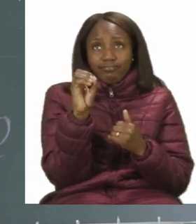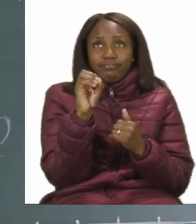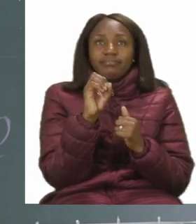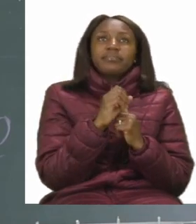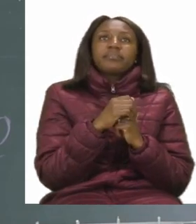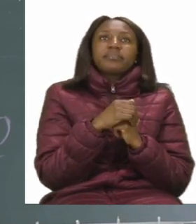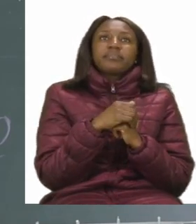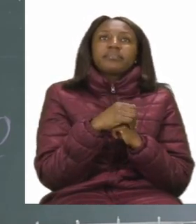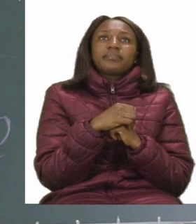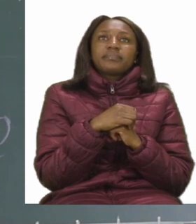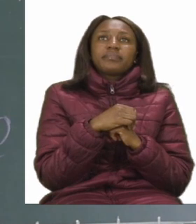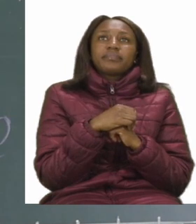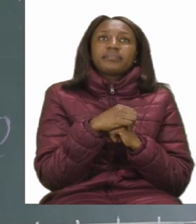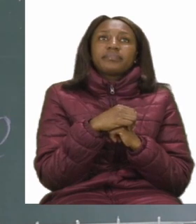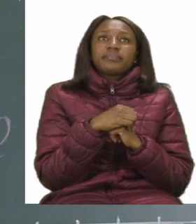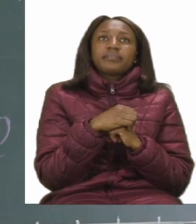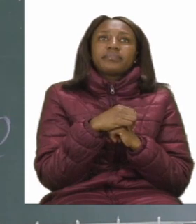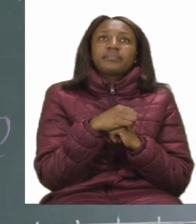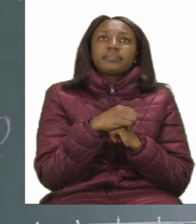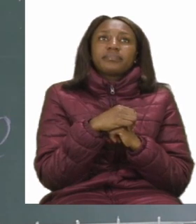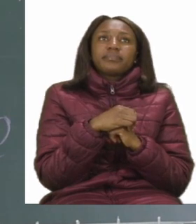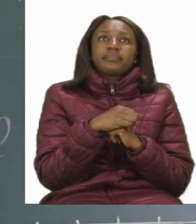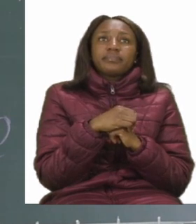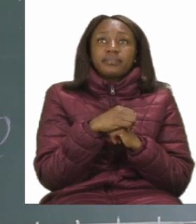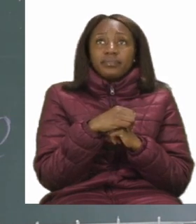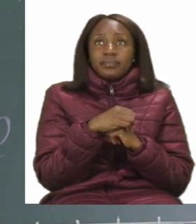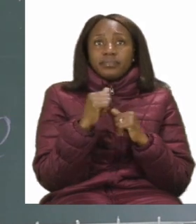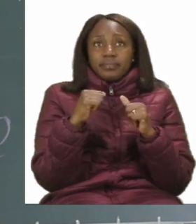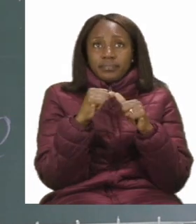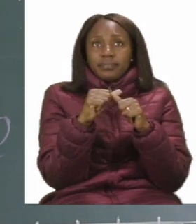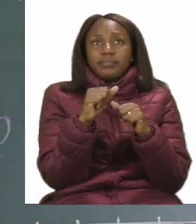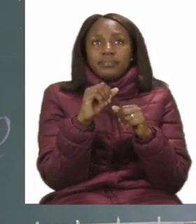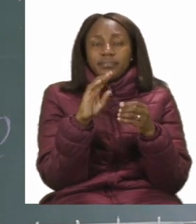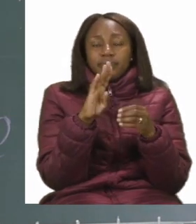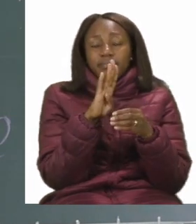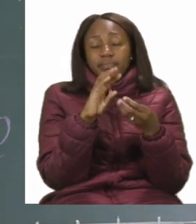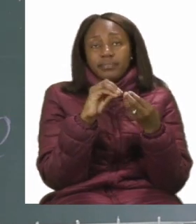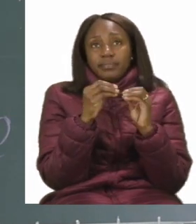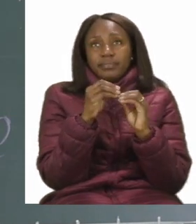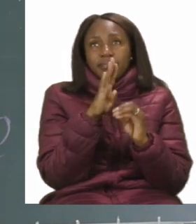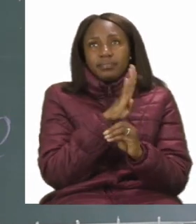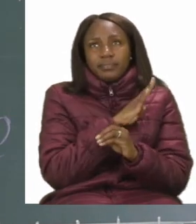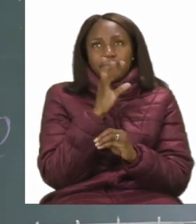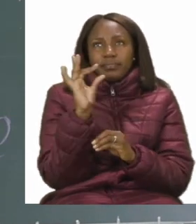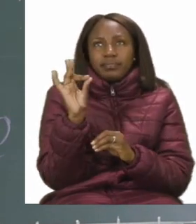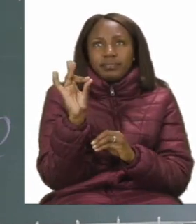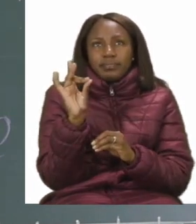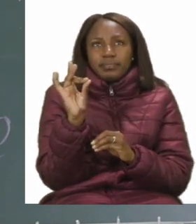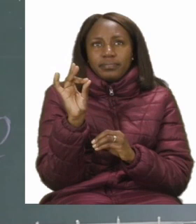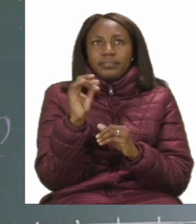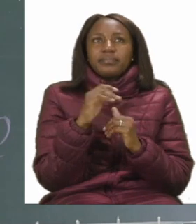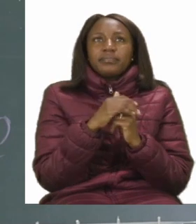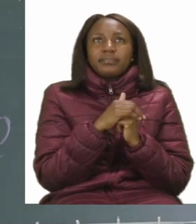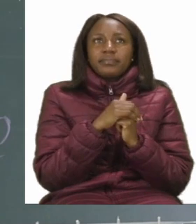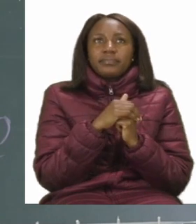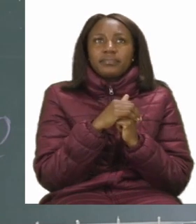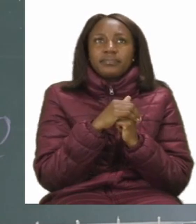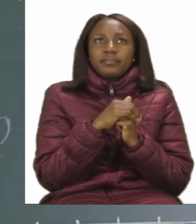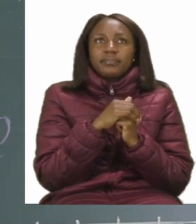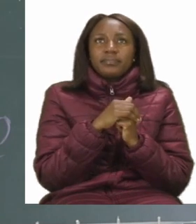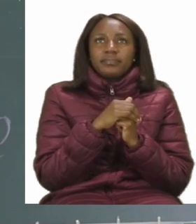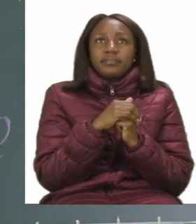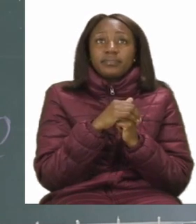10. Okay, then let's look at our next number, which is the number 48.